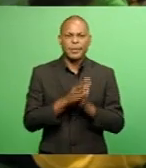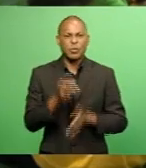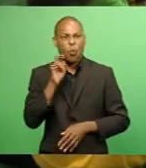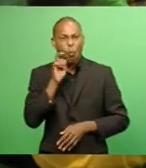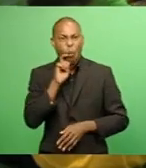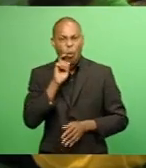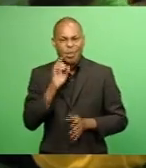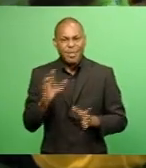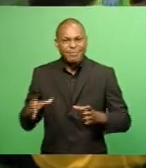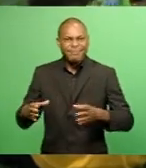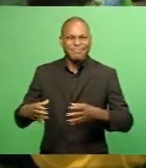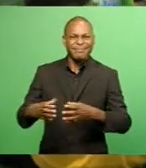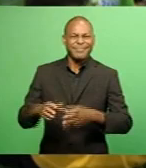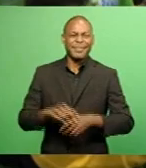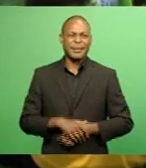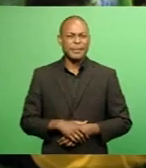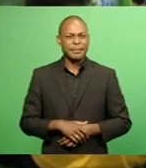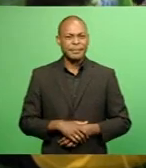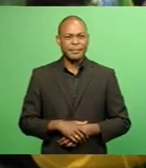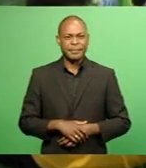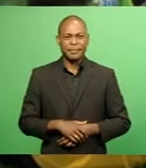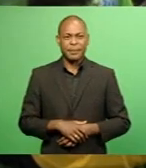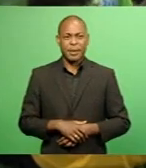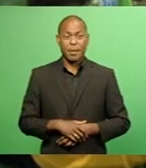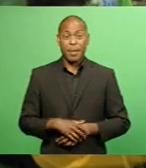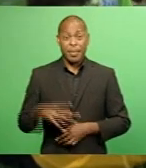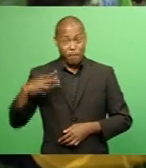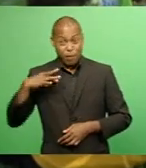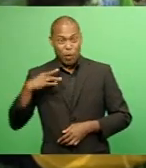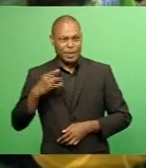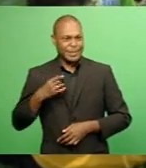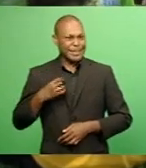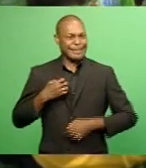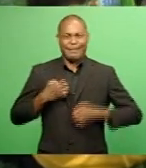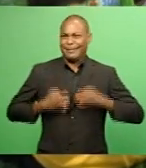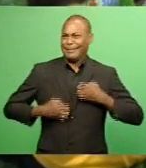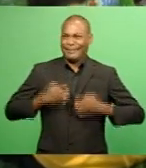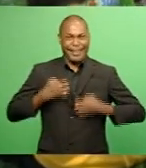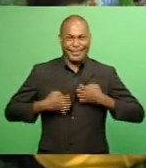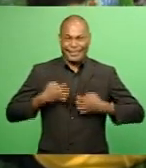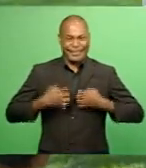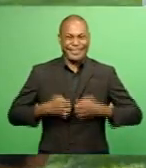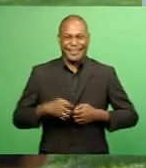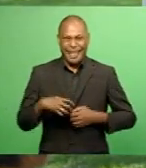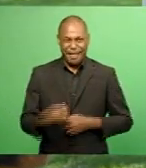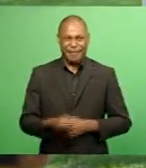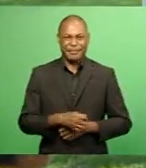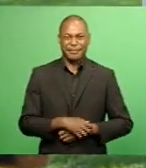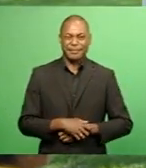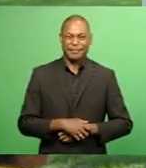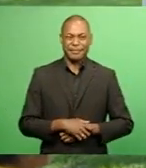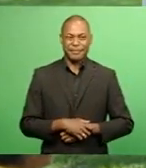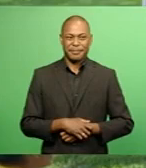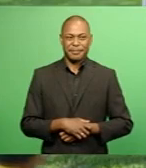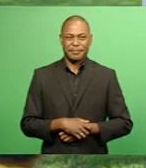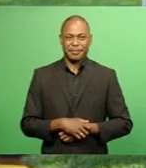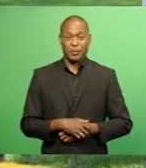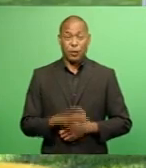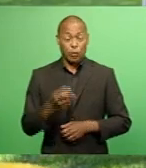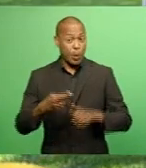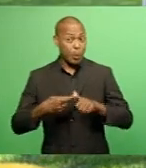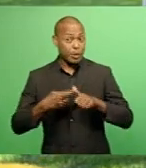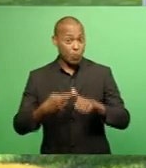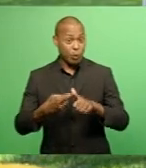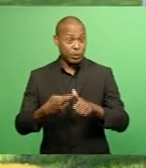materials. Meanwhile, the volunteers say they are excited to be part of the event. At the request that we got from Vanua-Levu,